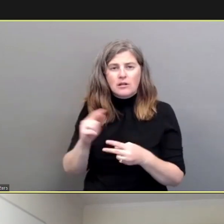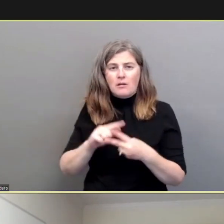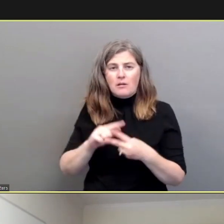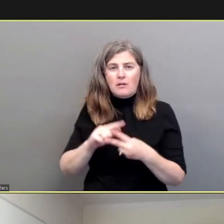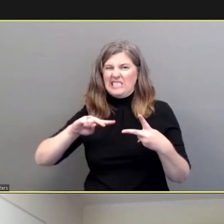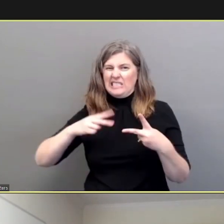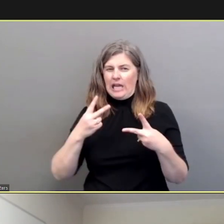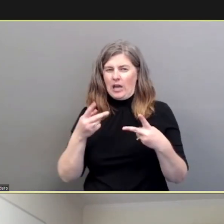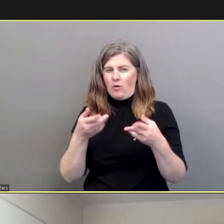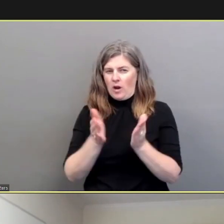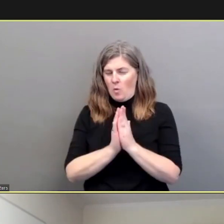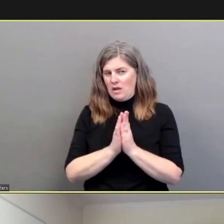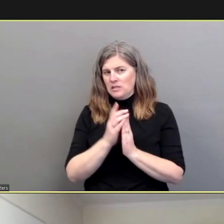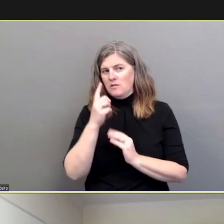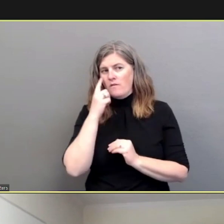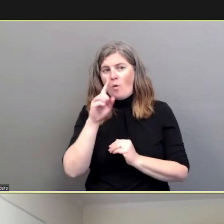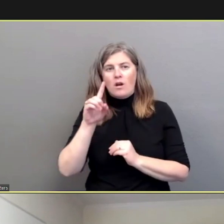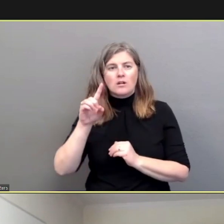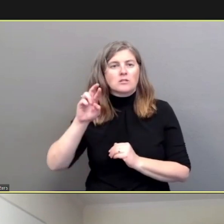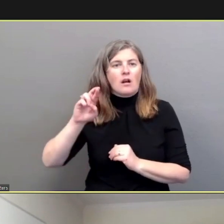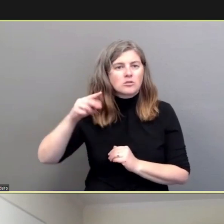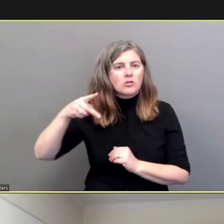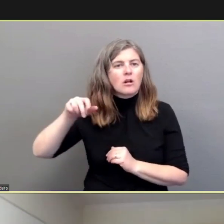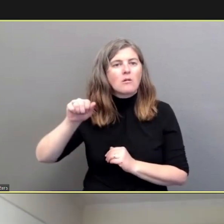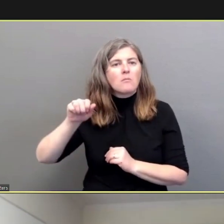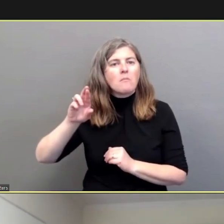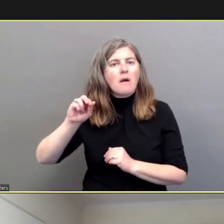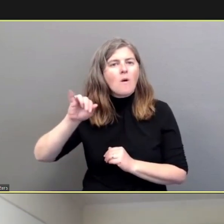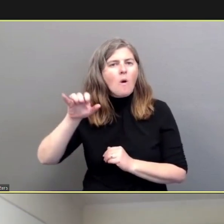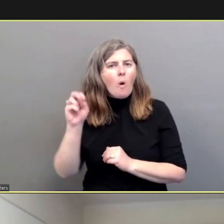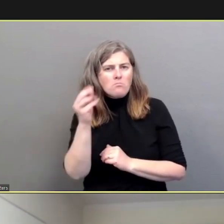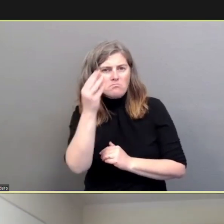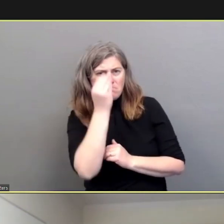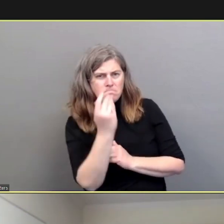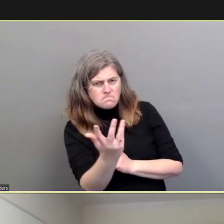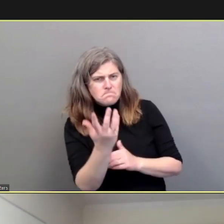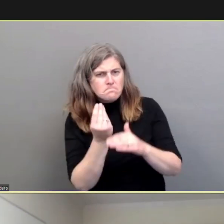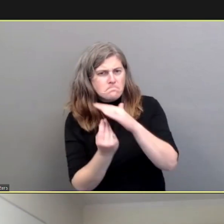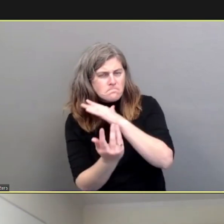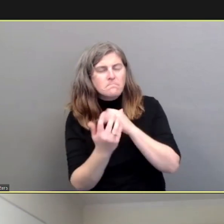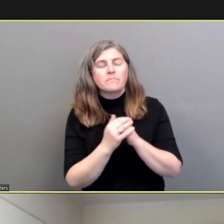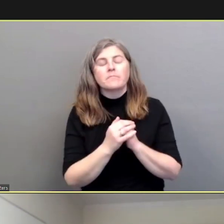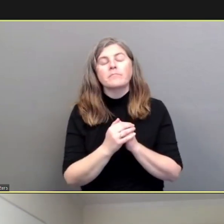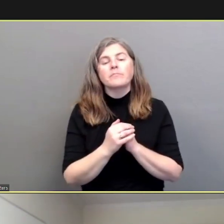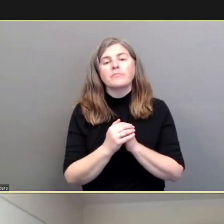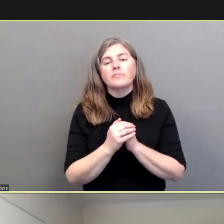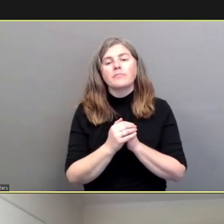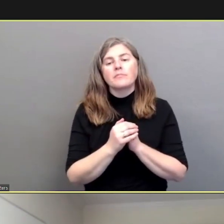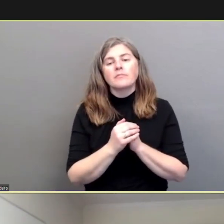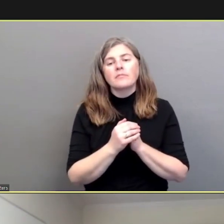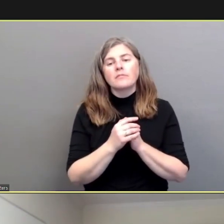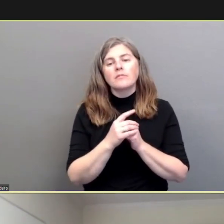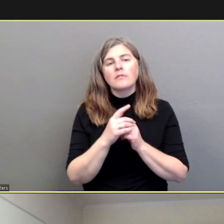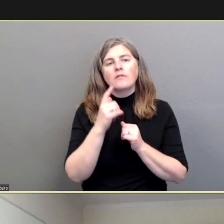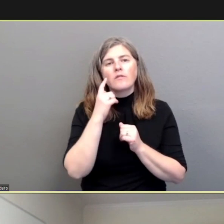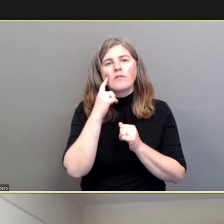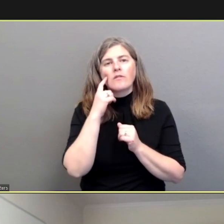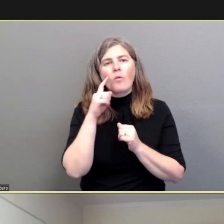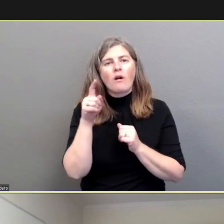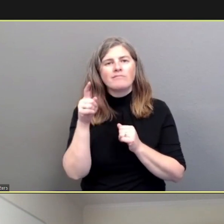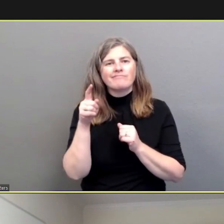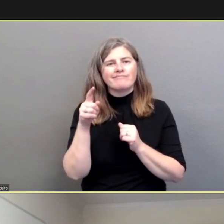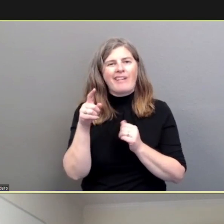this would be for Dr. Parajon to keep in mind, is for this student